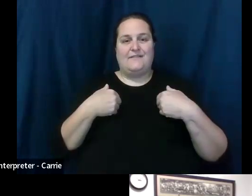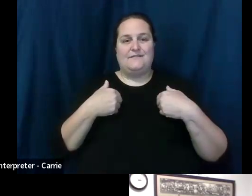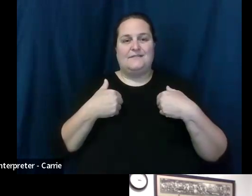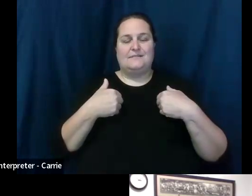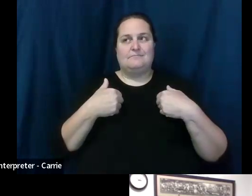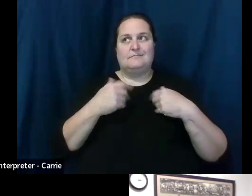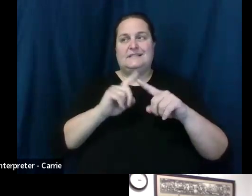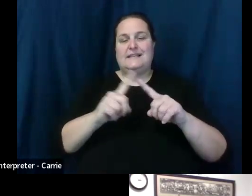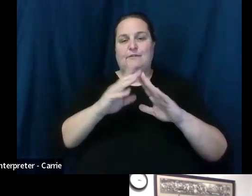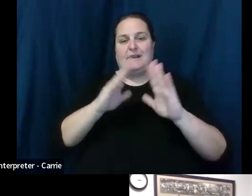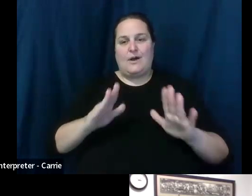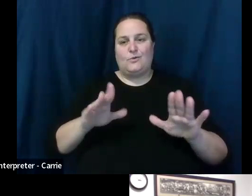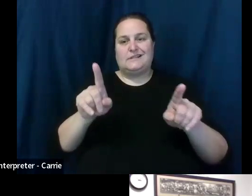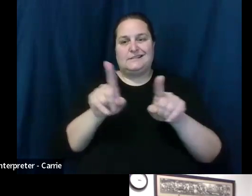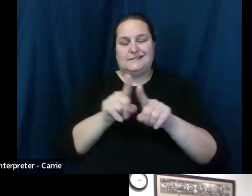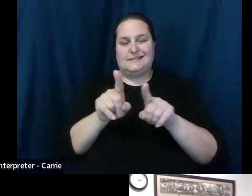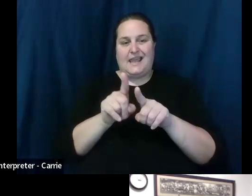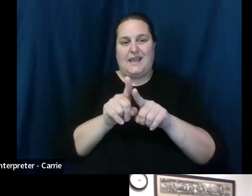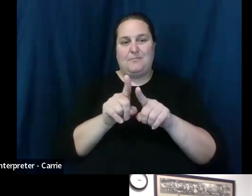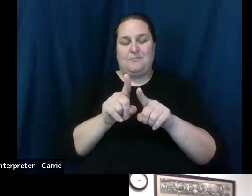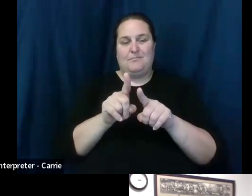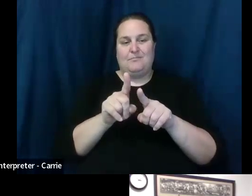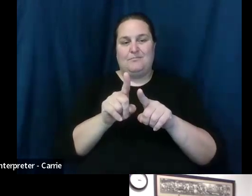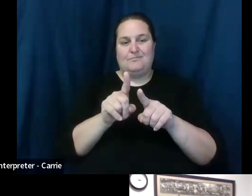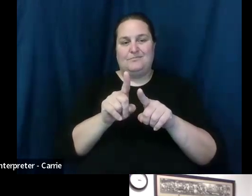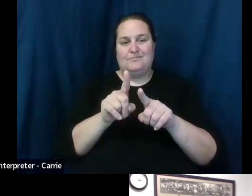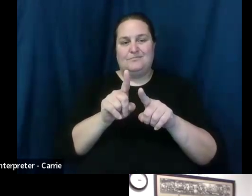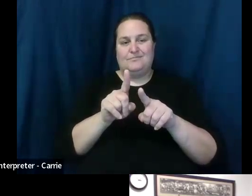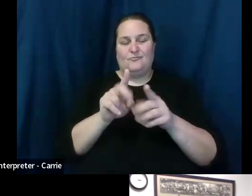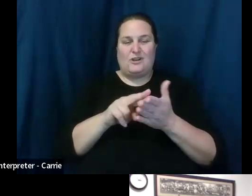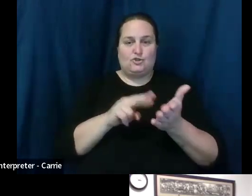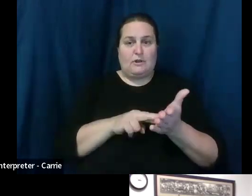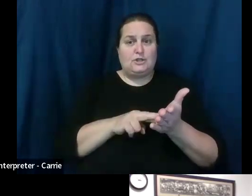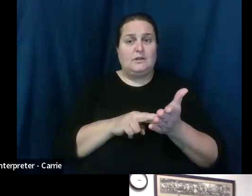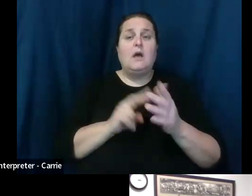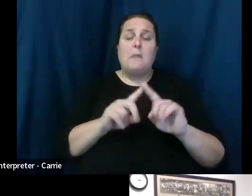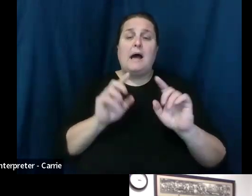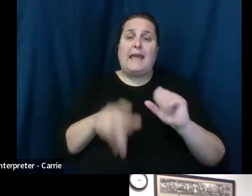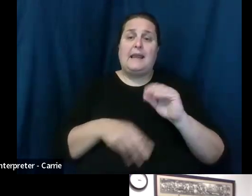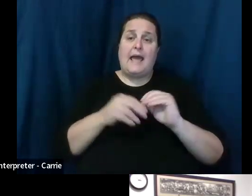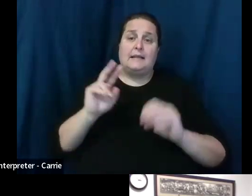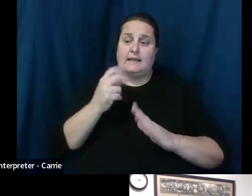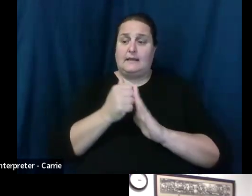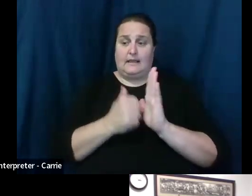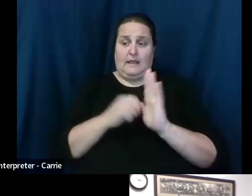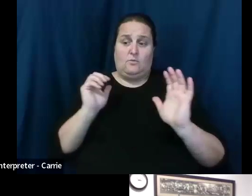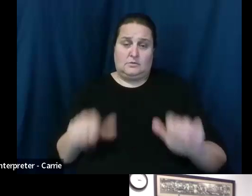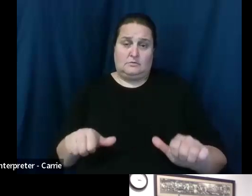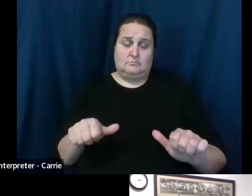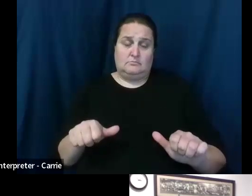either do 2 separate accounts. So if you need a second account, please let us know. Or